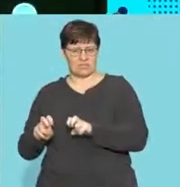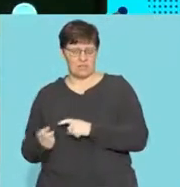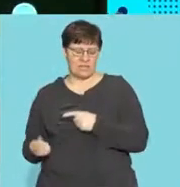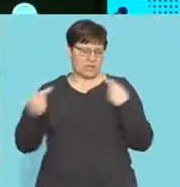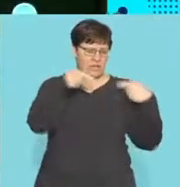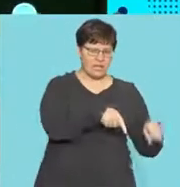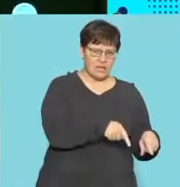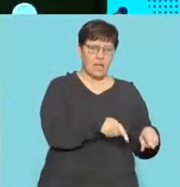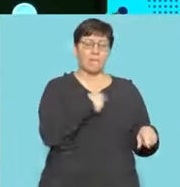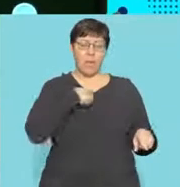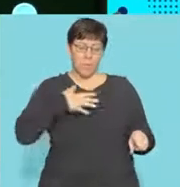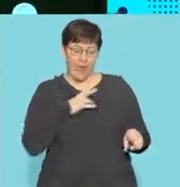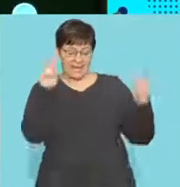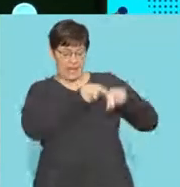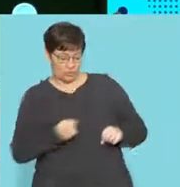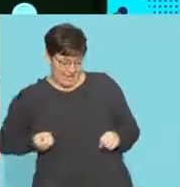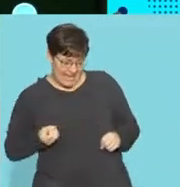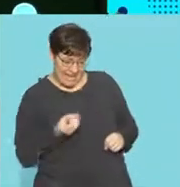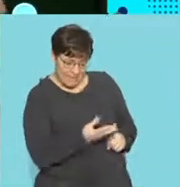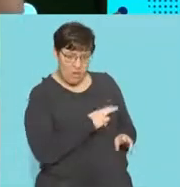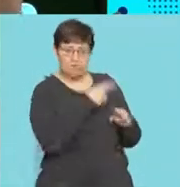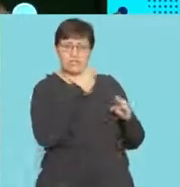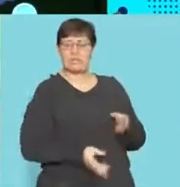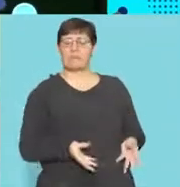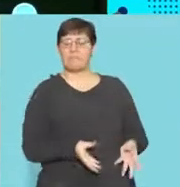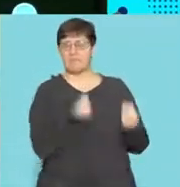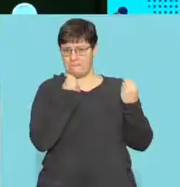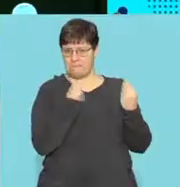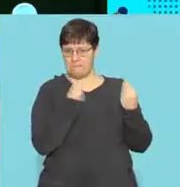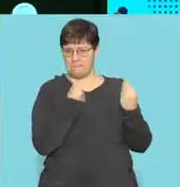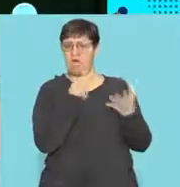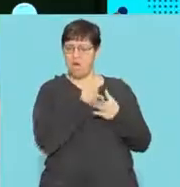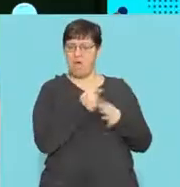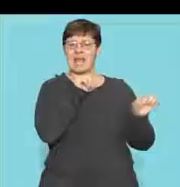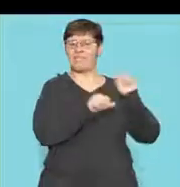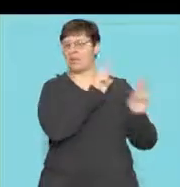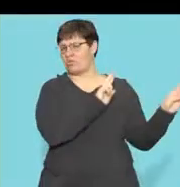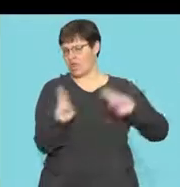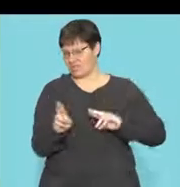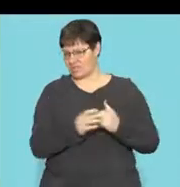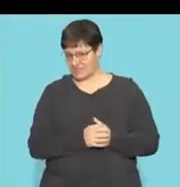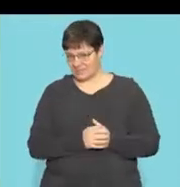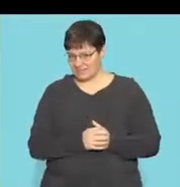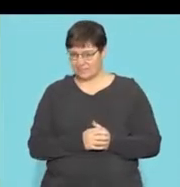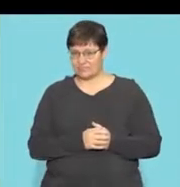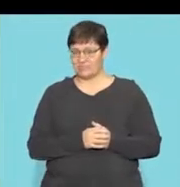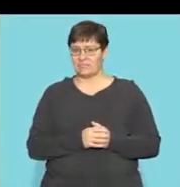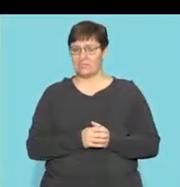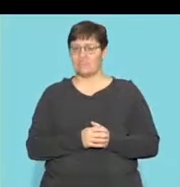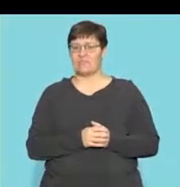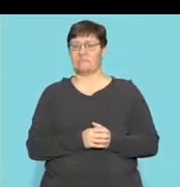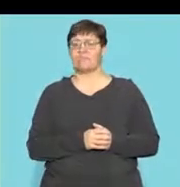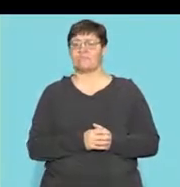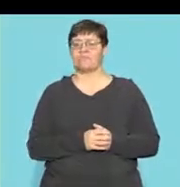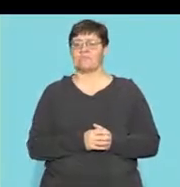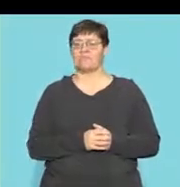in electricity and get a result of a chemical reaction? Think about it. And as you do, we'll go